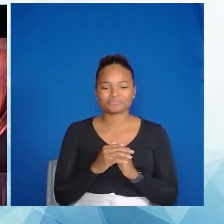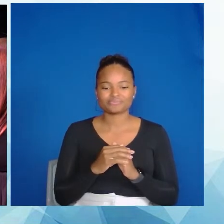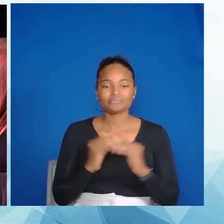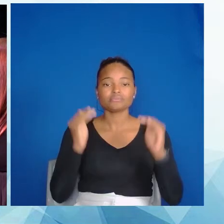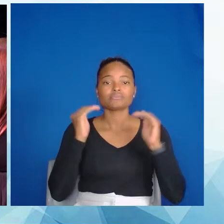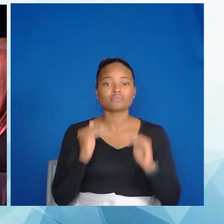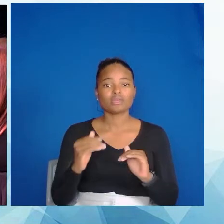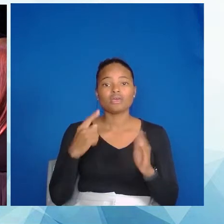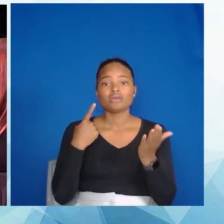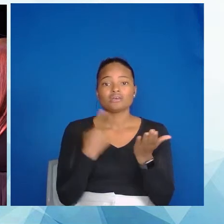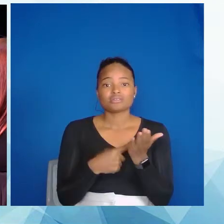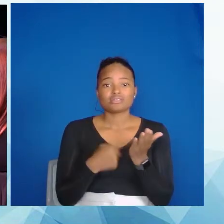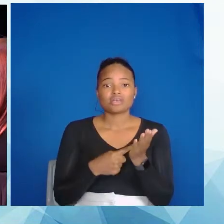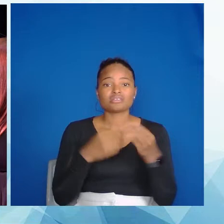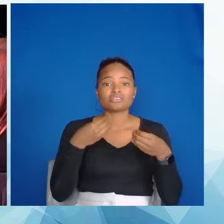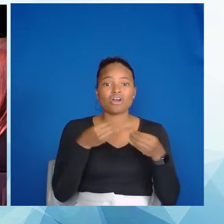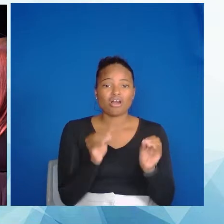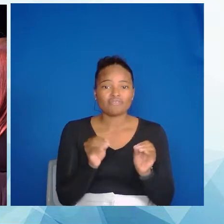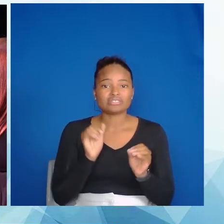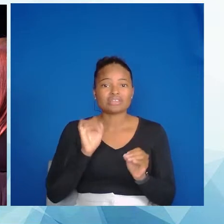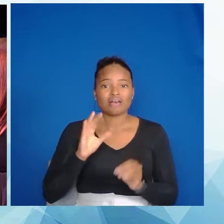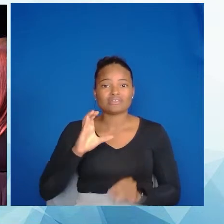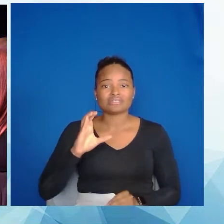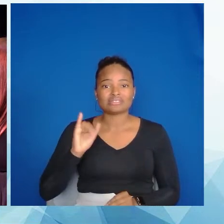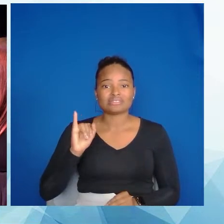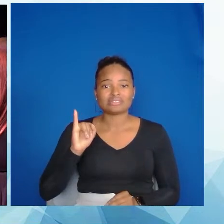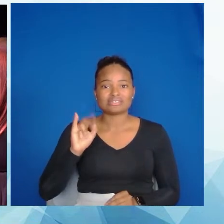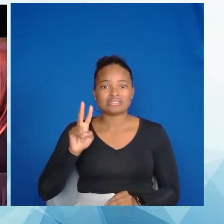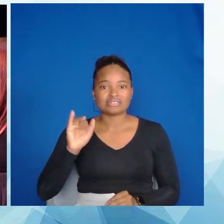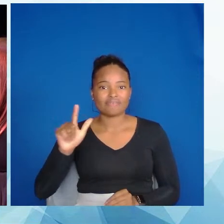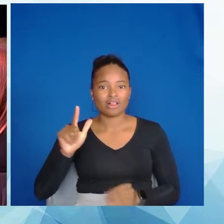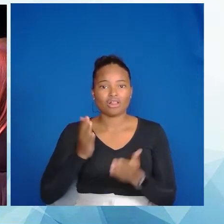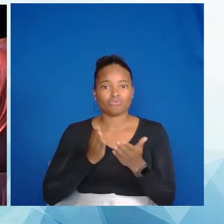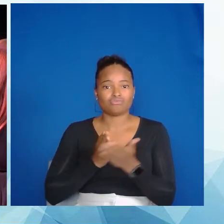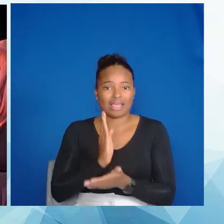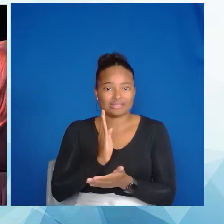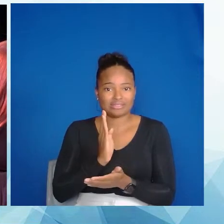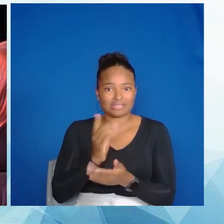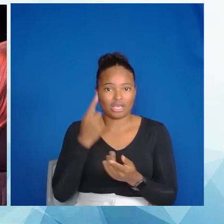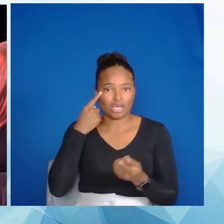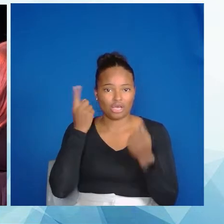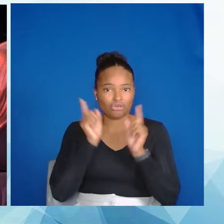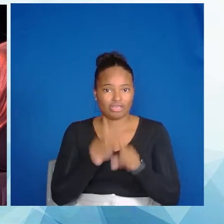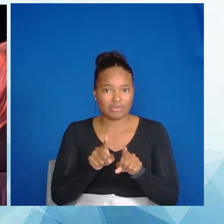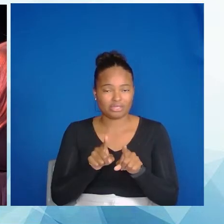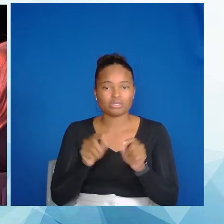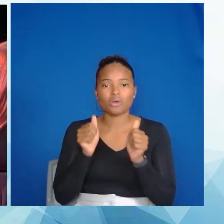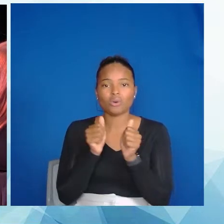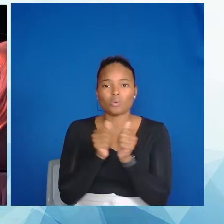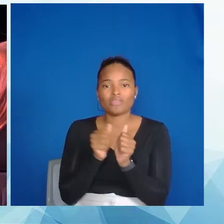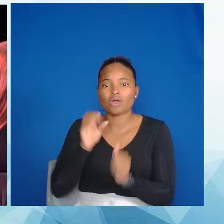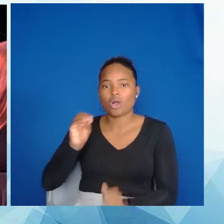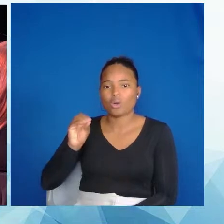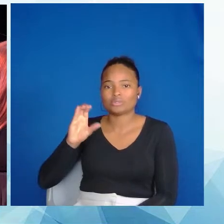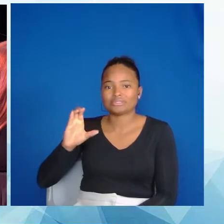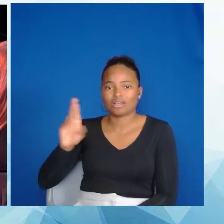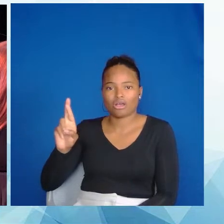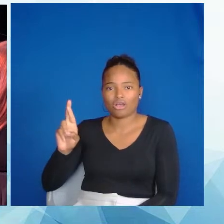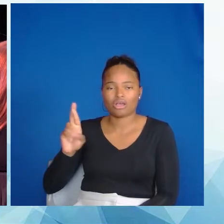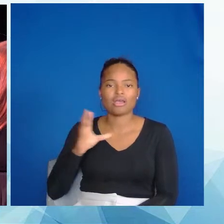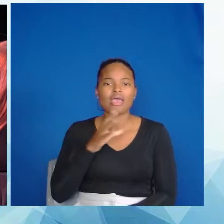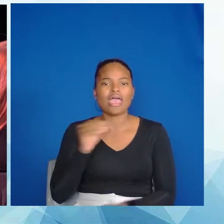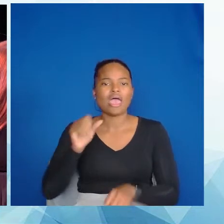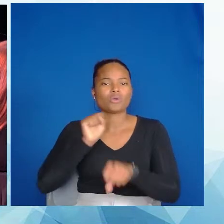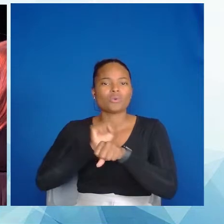Civil Rights resolution agreement that we are currently in with OCR and some of the work that we've